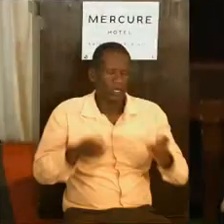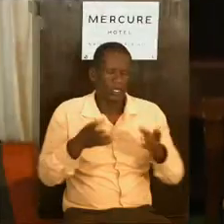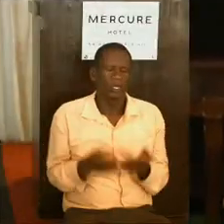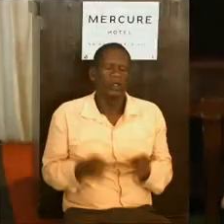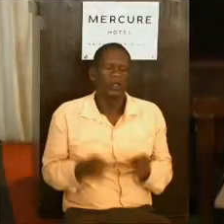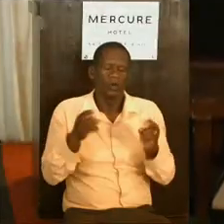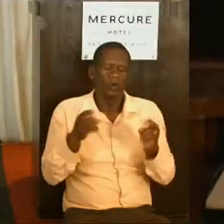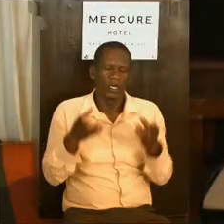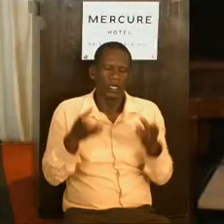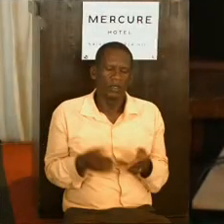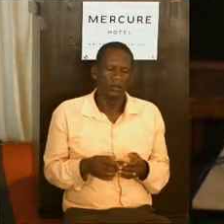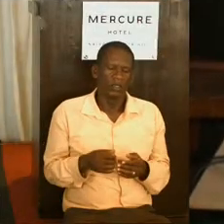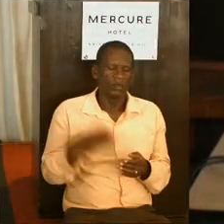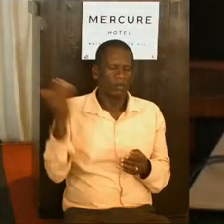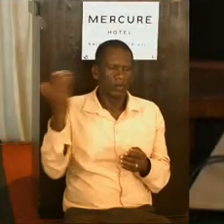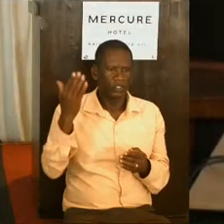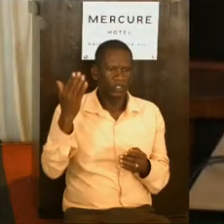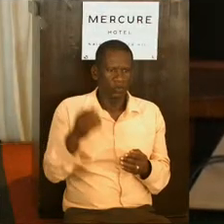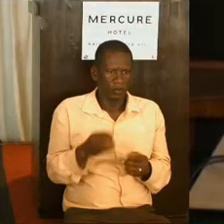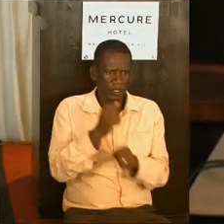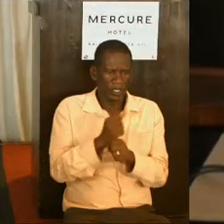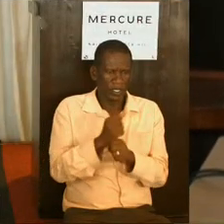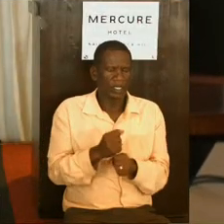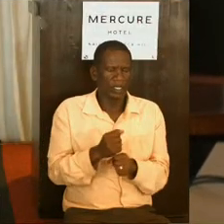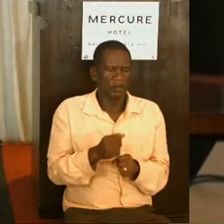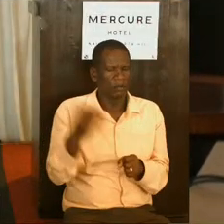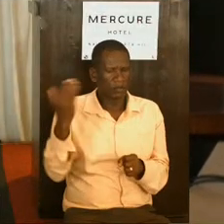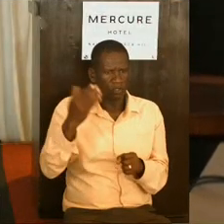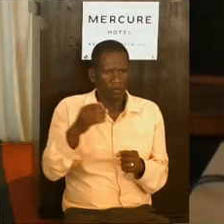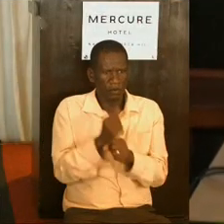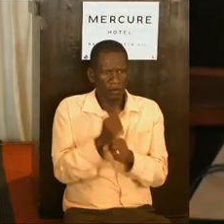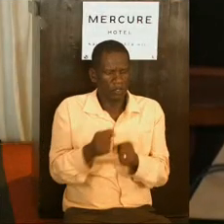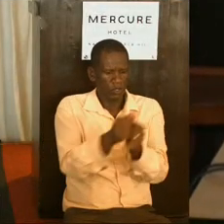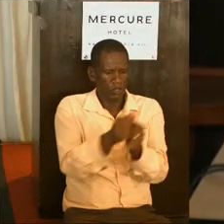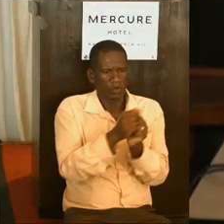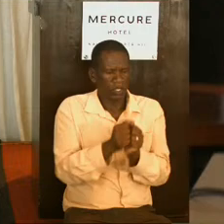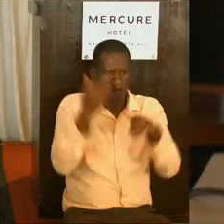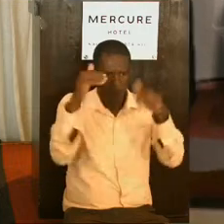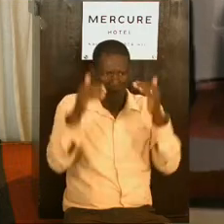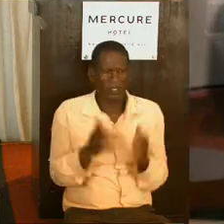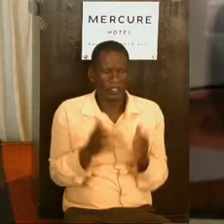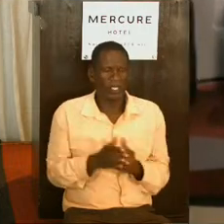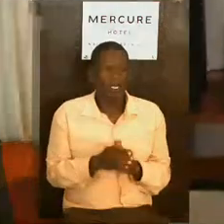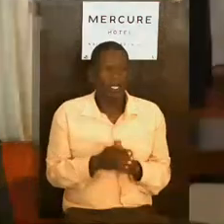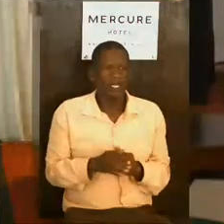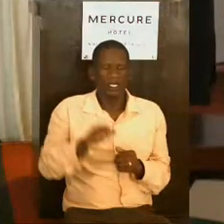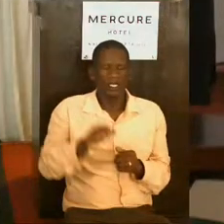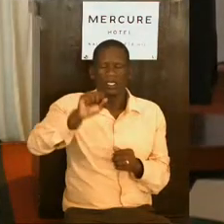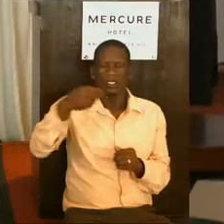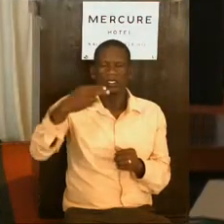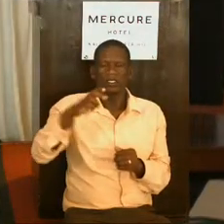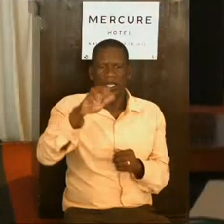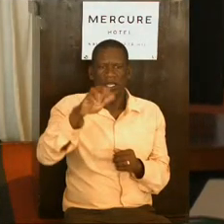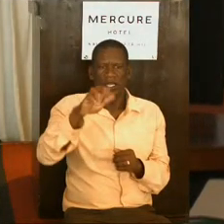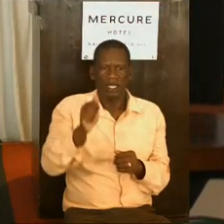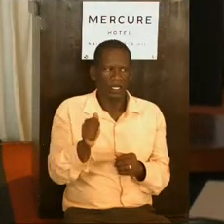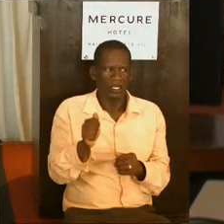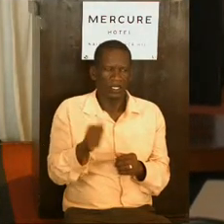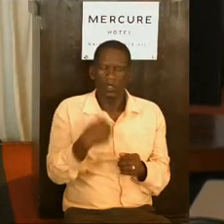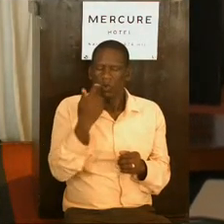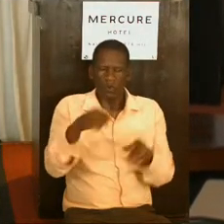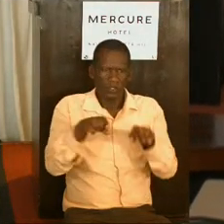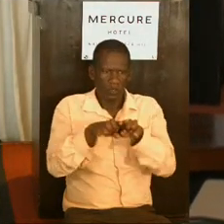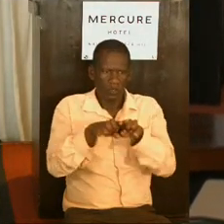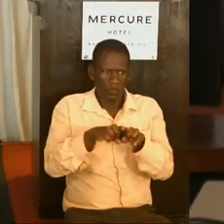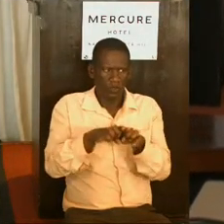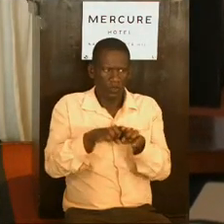you and your presentation is going to be done in collaboration with professor Sheila wamahio who